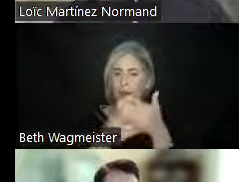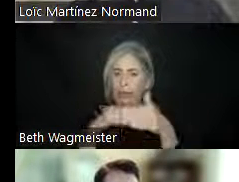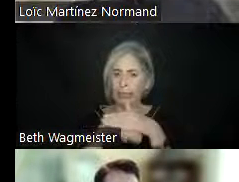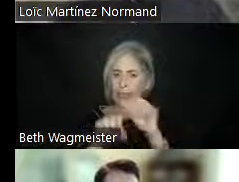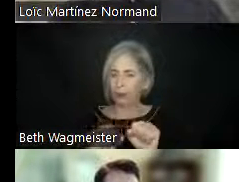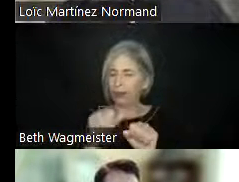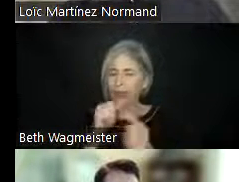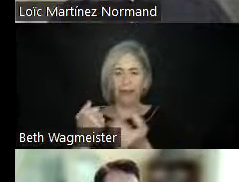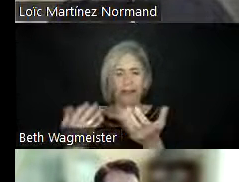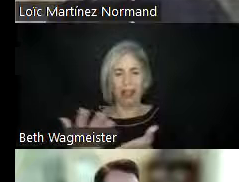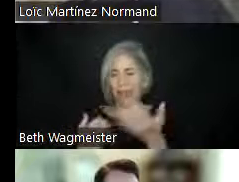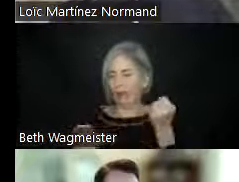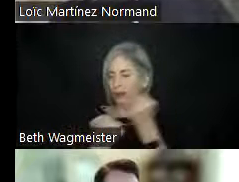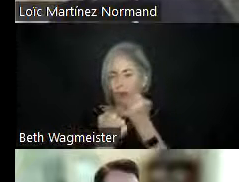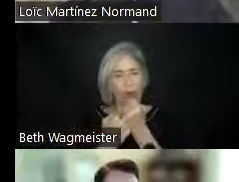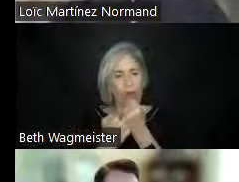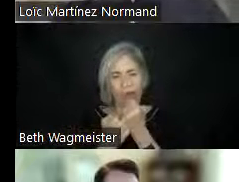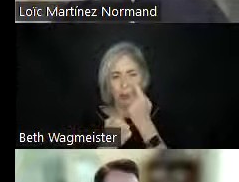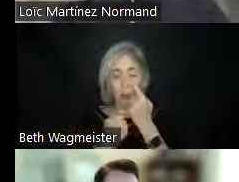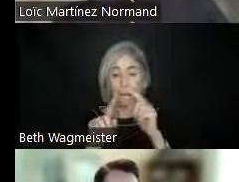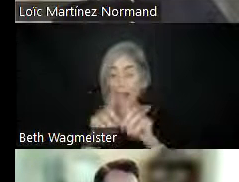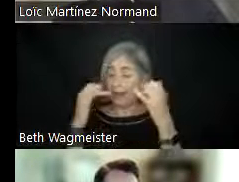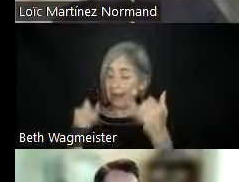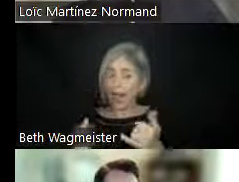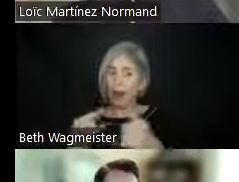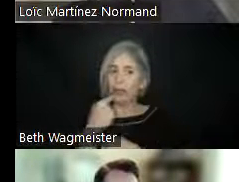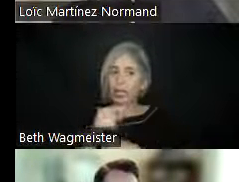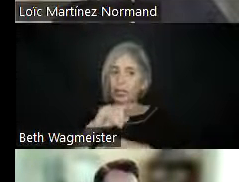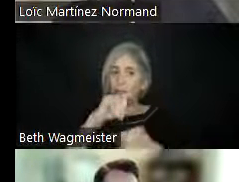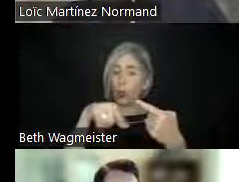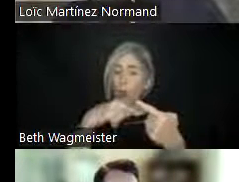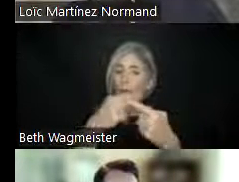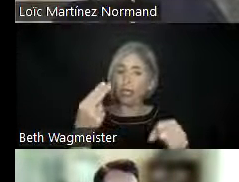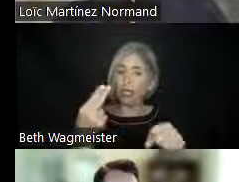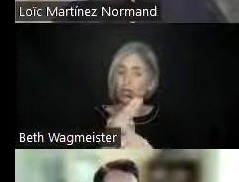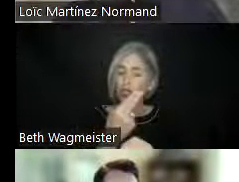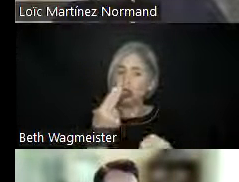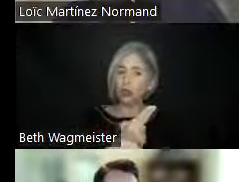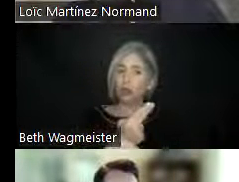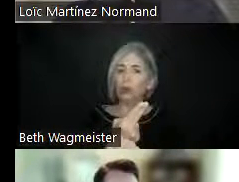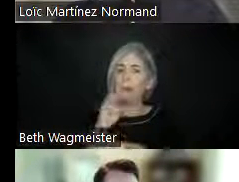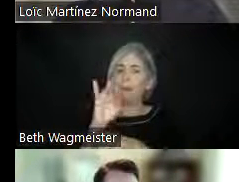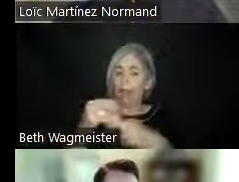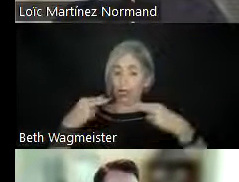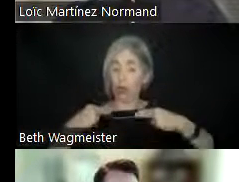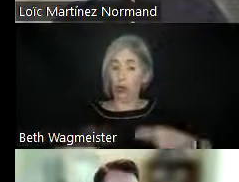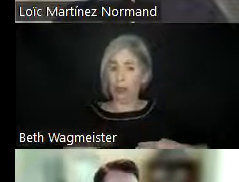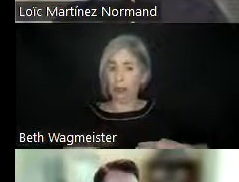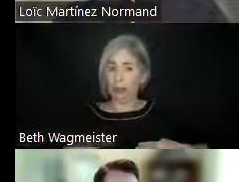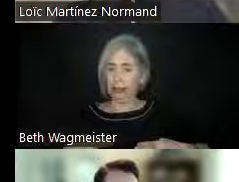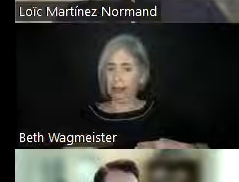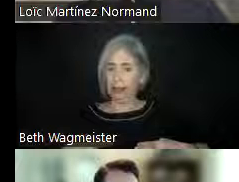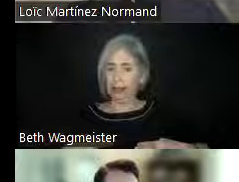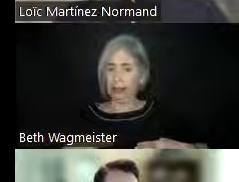much help from the directive. In the new version, it says, when the procured item is going to be used by humans,